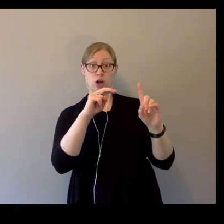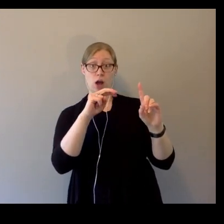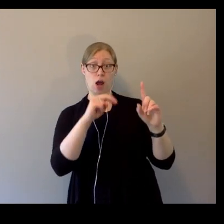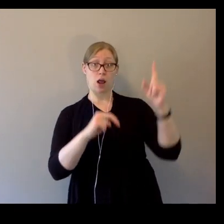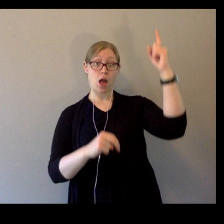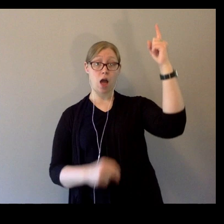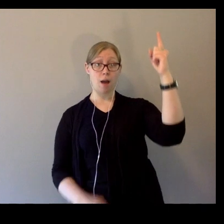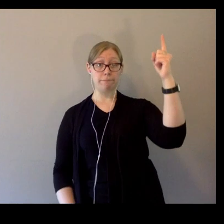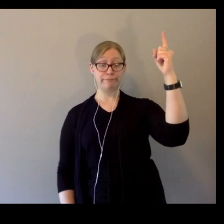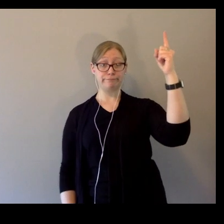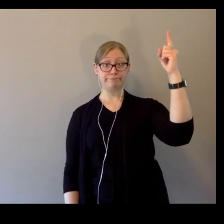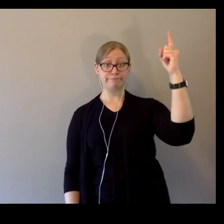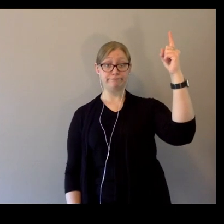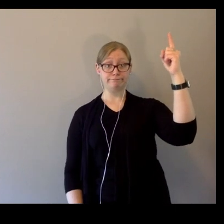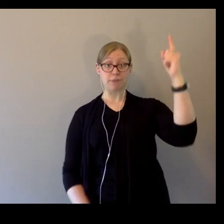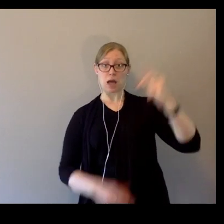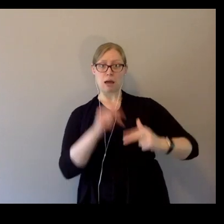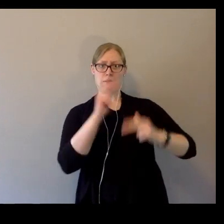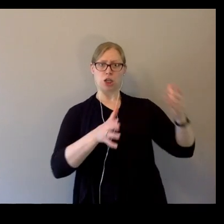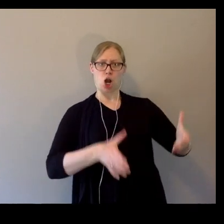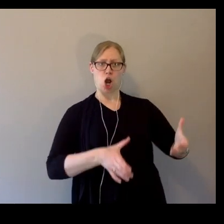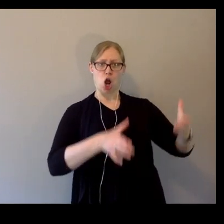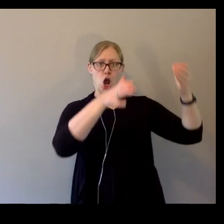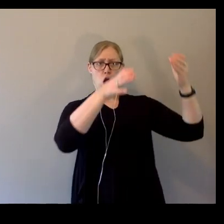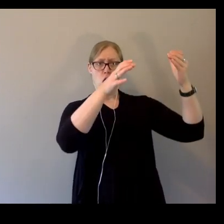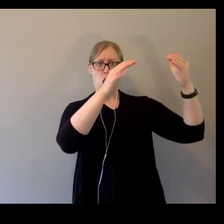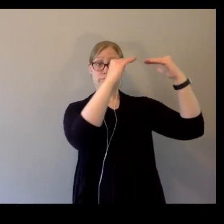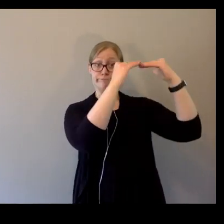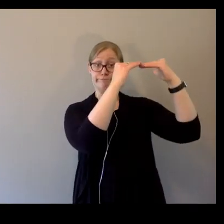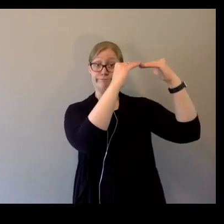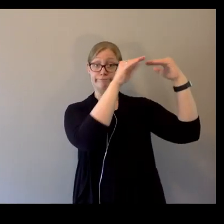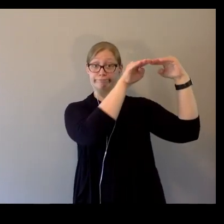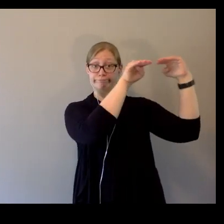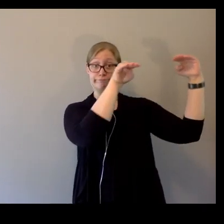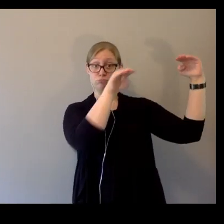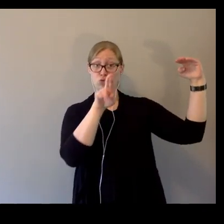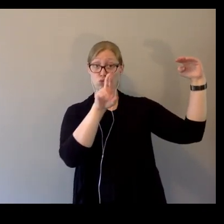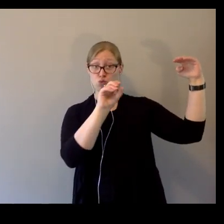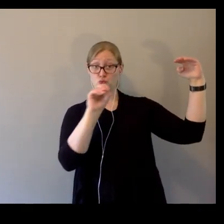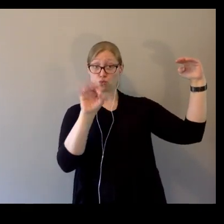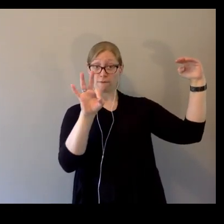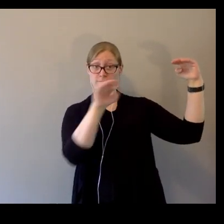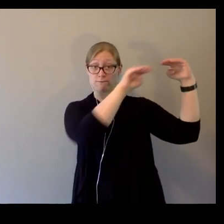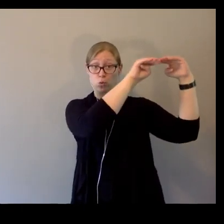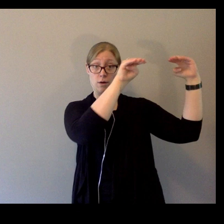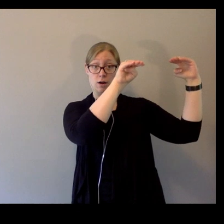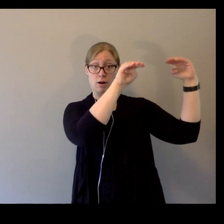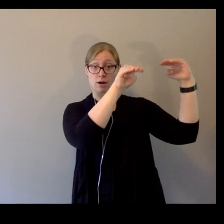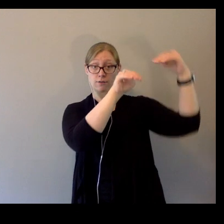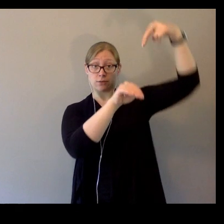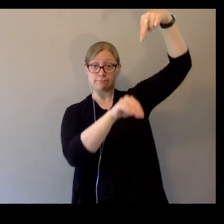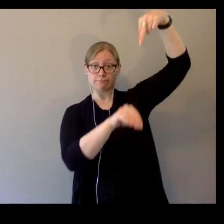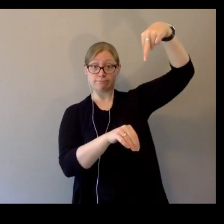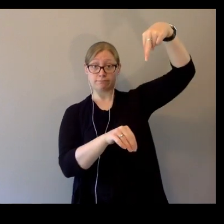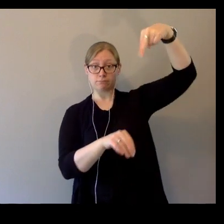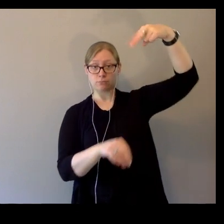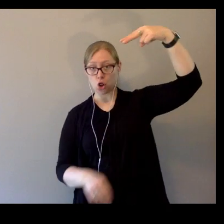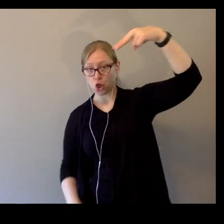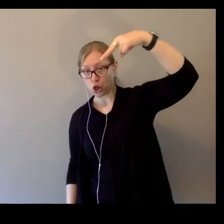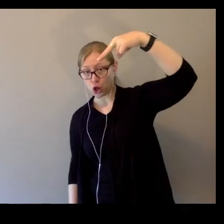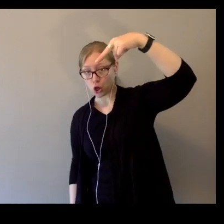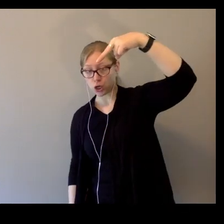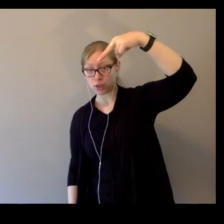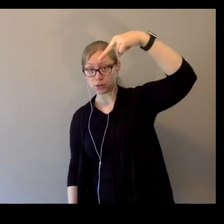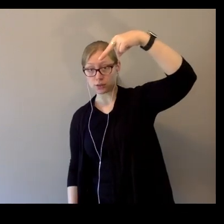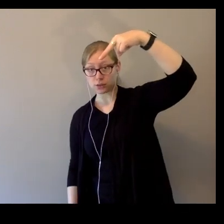up on this building. Okay, so he's standing on the roof. And down below, so the building, we were just seeing the roof, and then